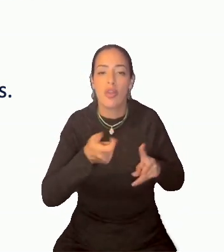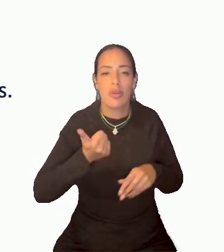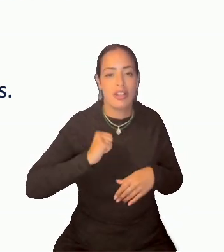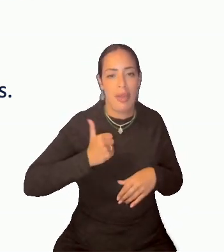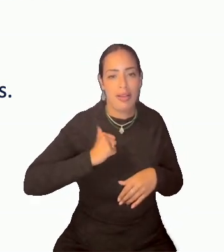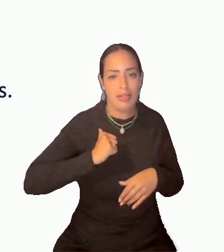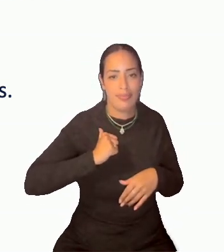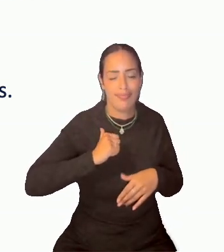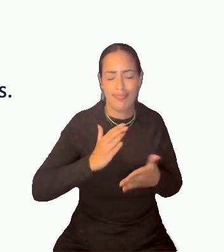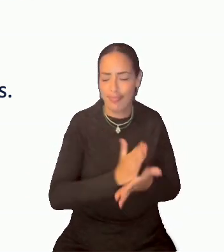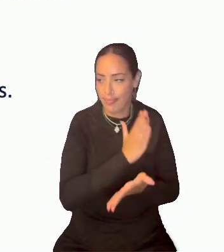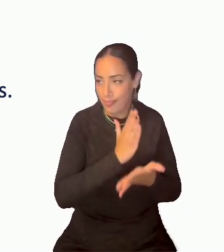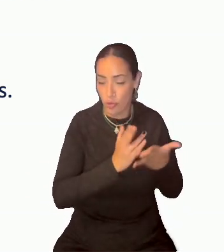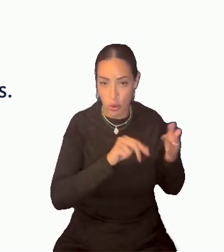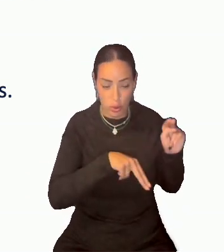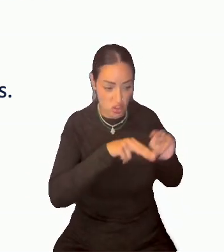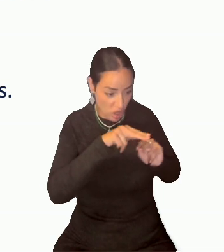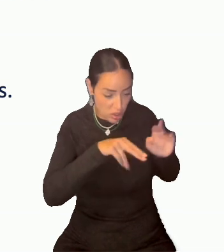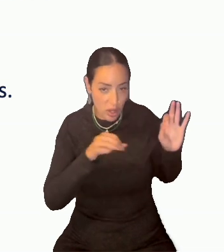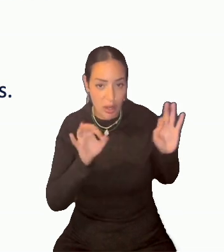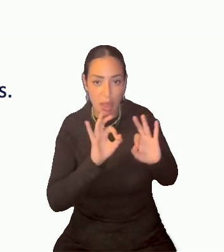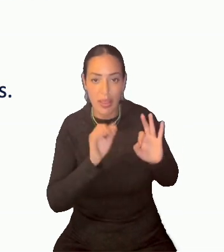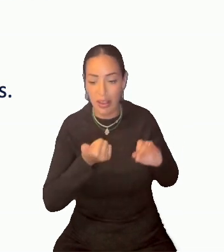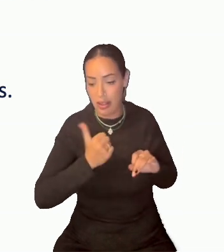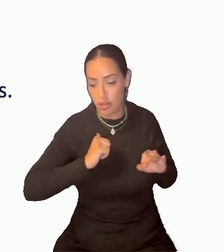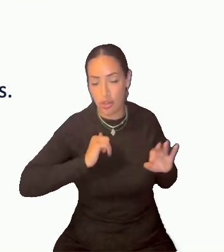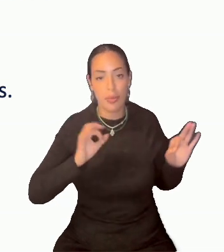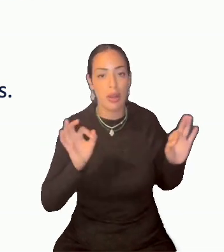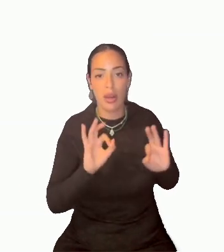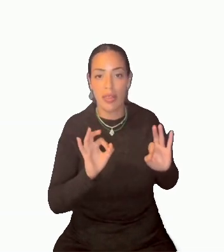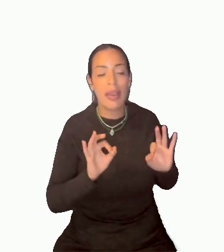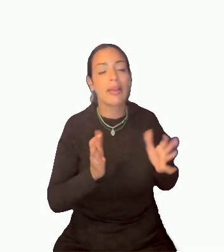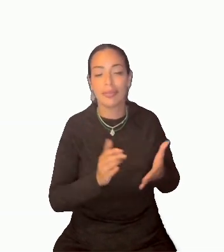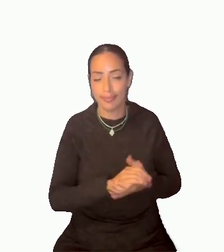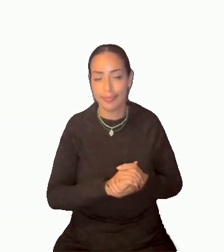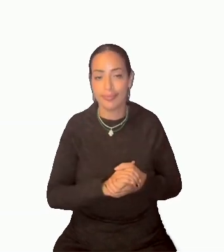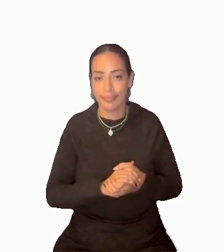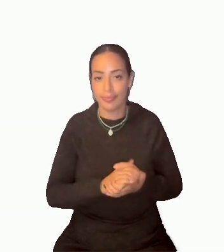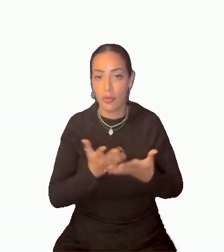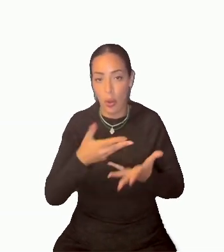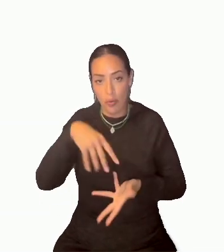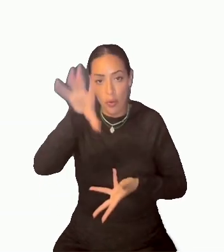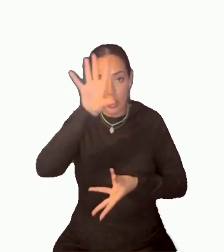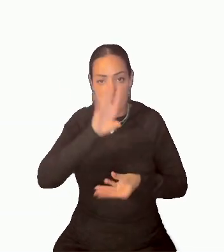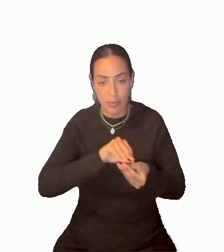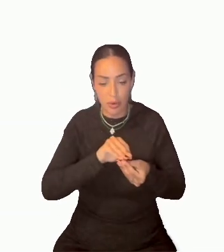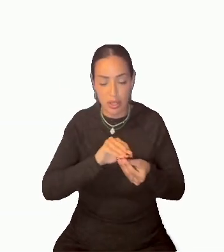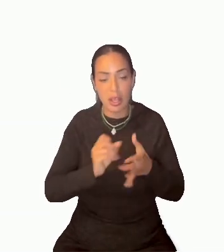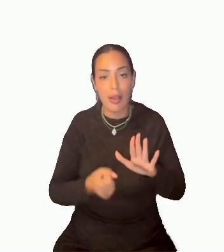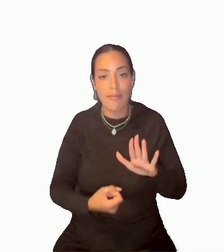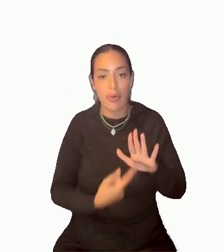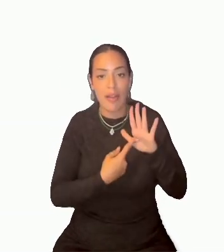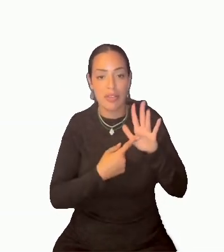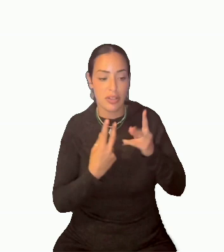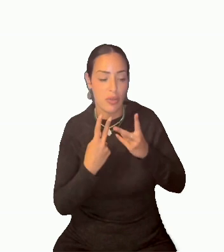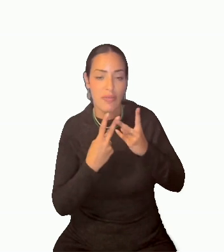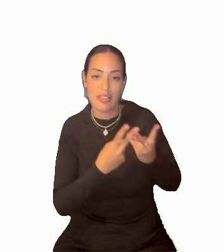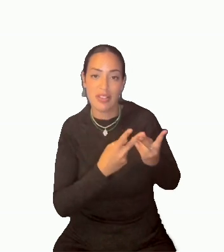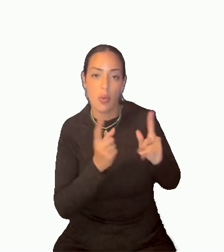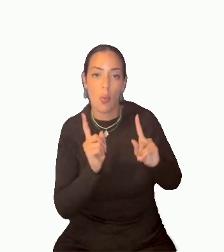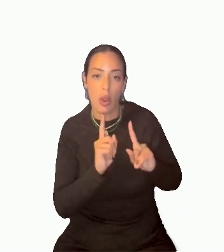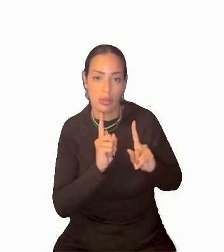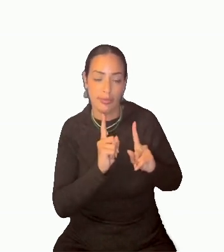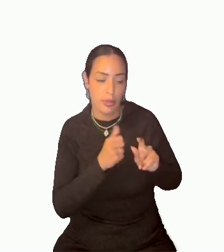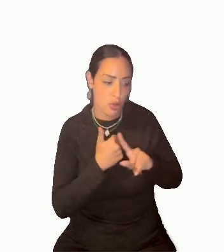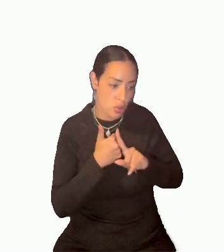ensure that you remain non-judgmental and try not to make assumptions. So to summarise, the priorities for the visit